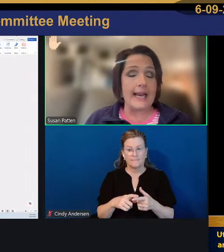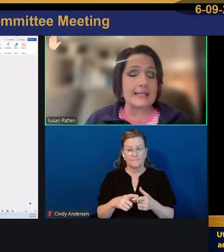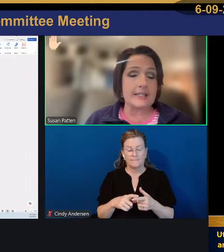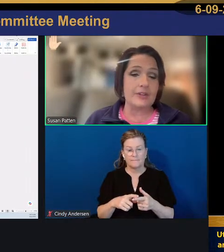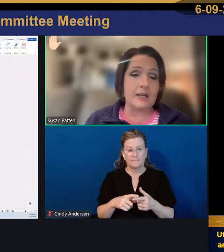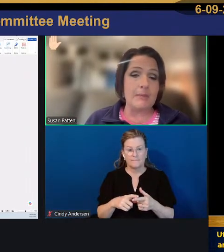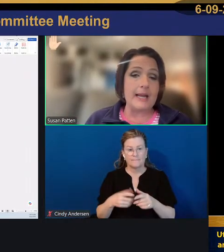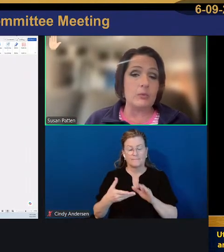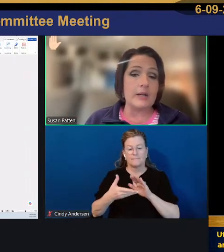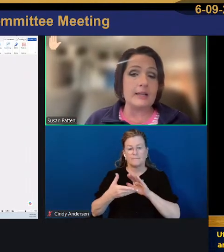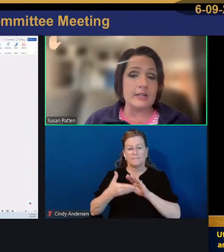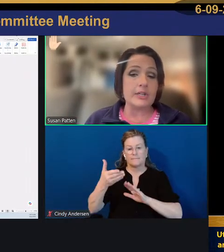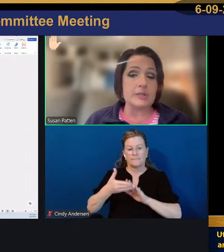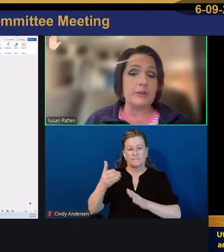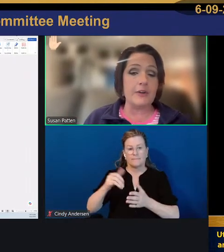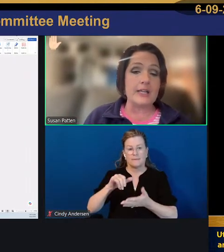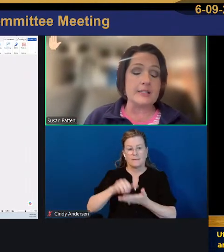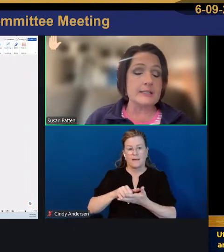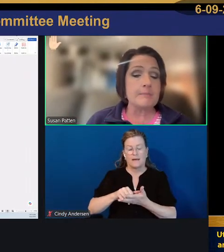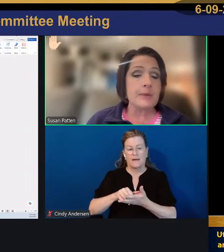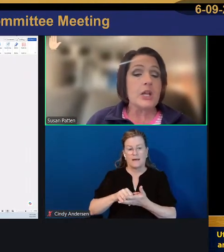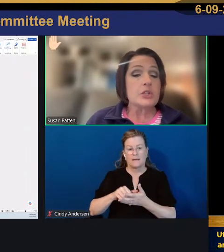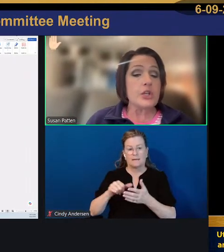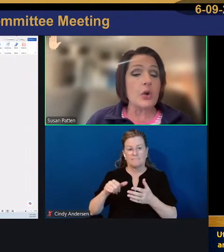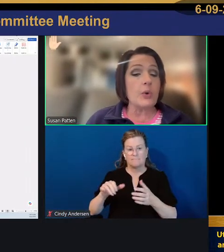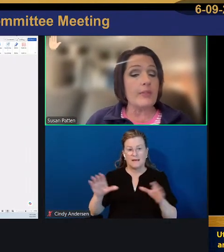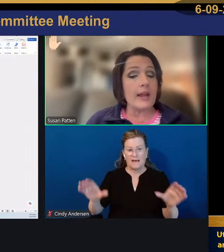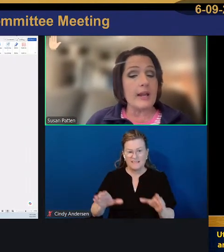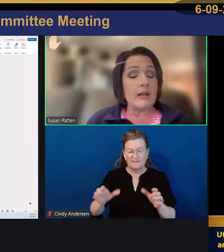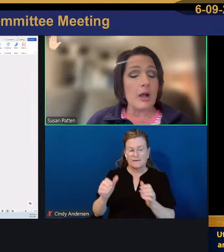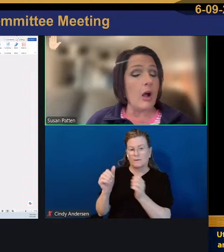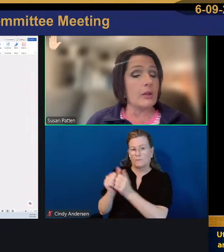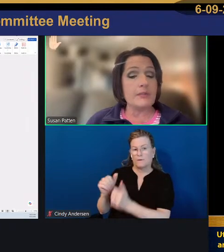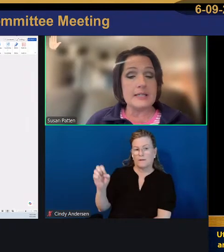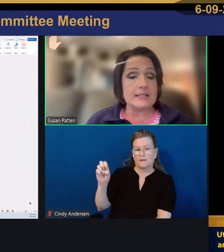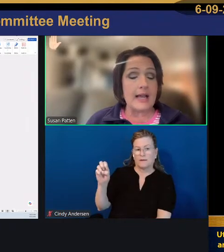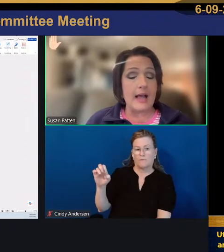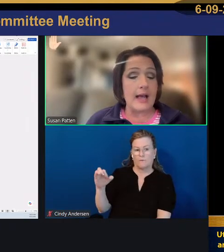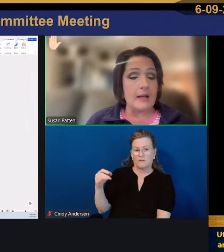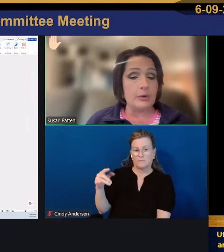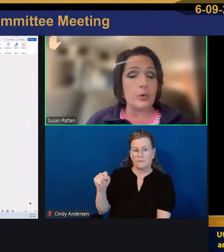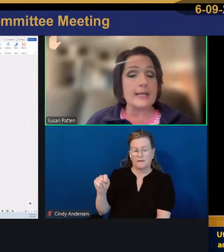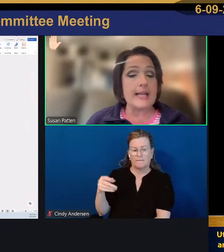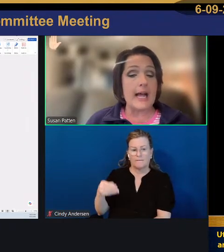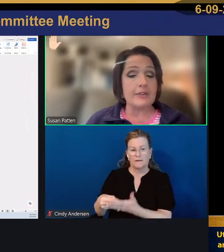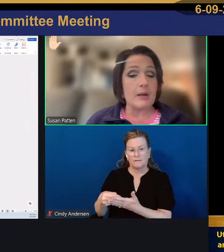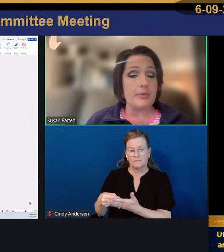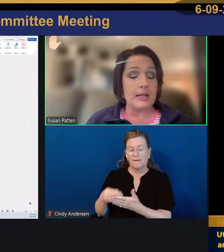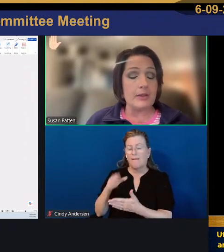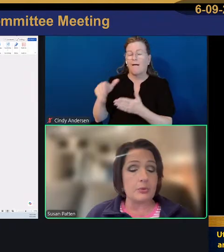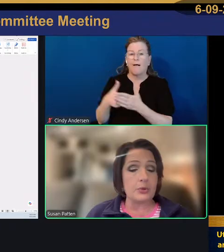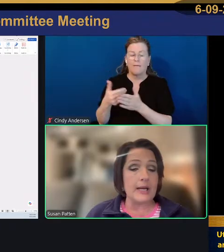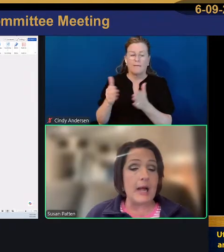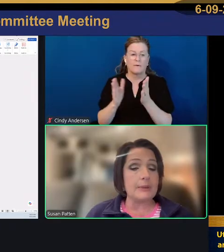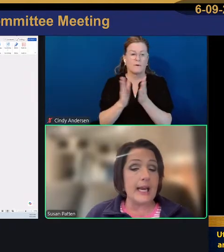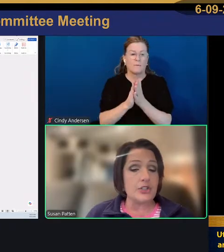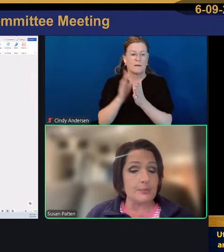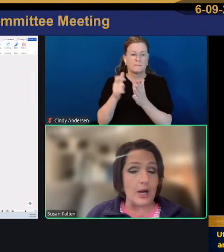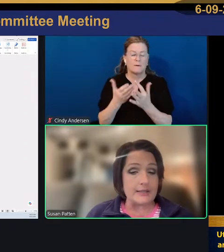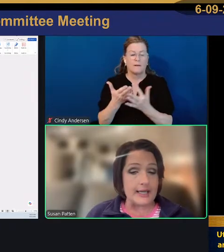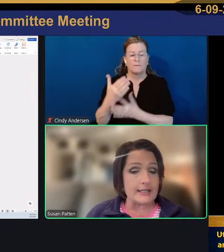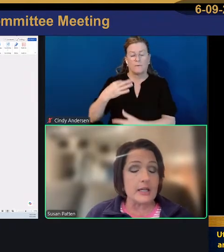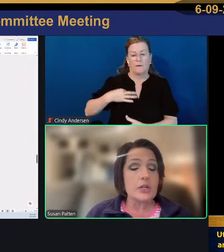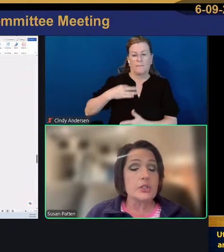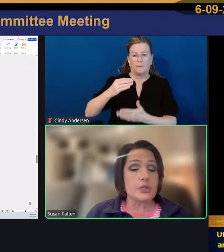execute that activity with enrichment funds. So all of these requests have to come through an